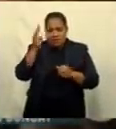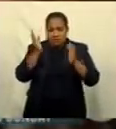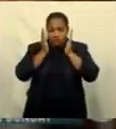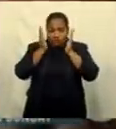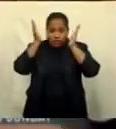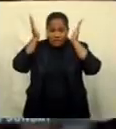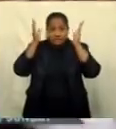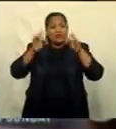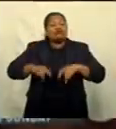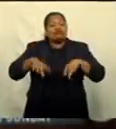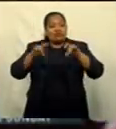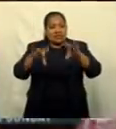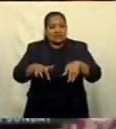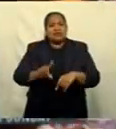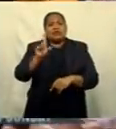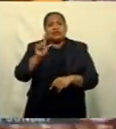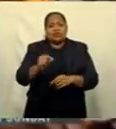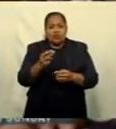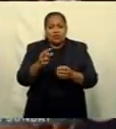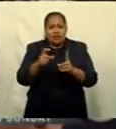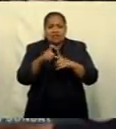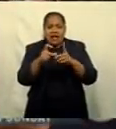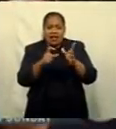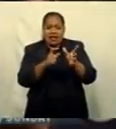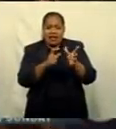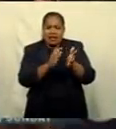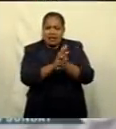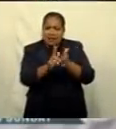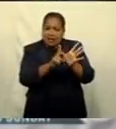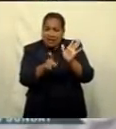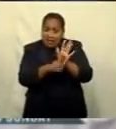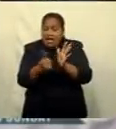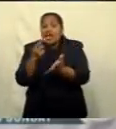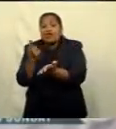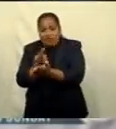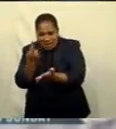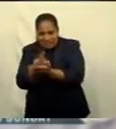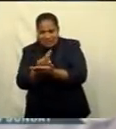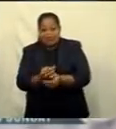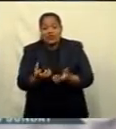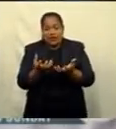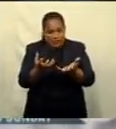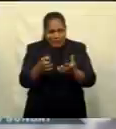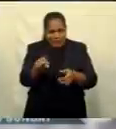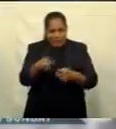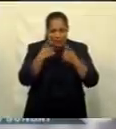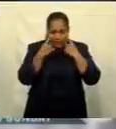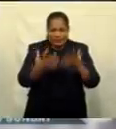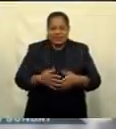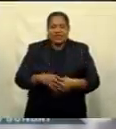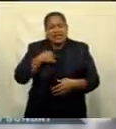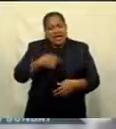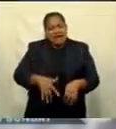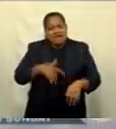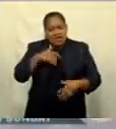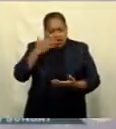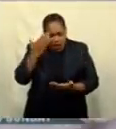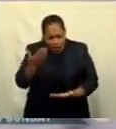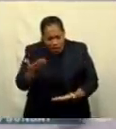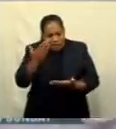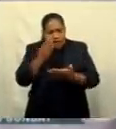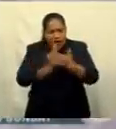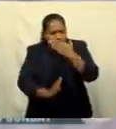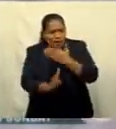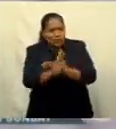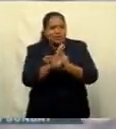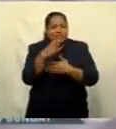He even did dal and rice as one of his dishes during the season. I feel incredibly honoured and humbled to have